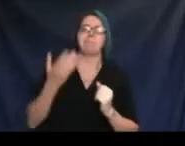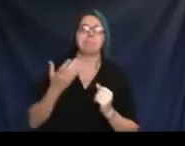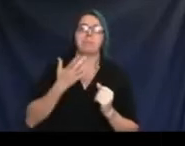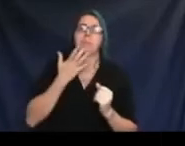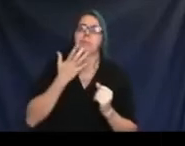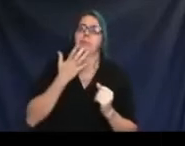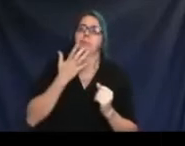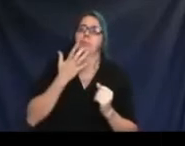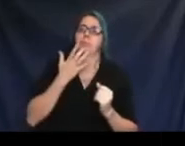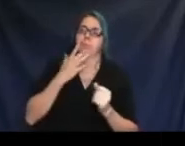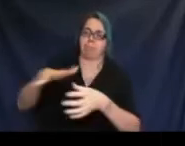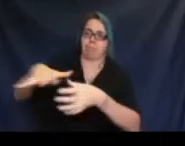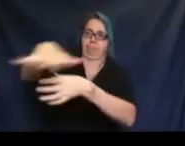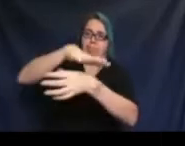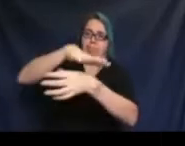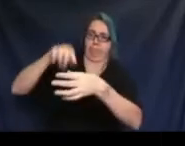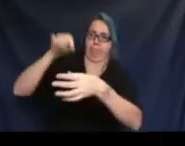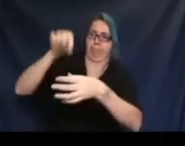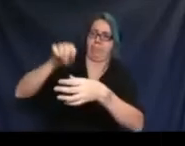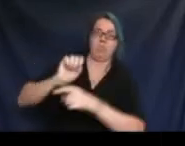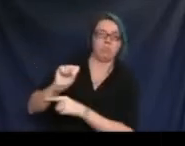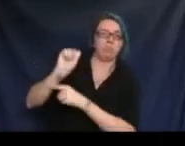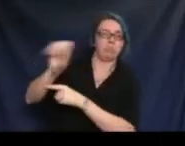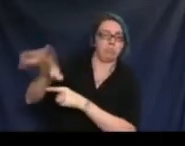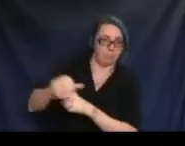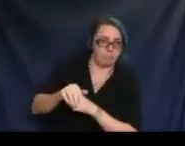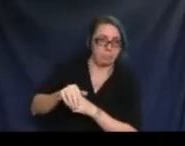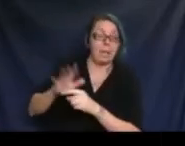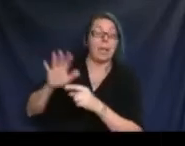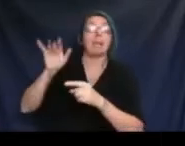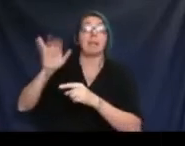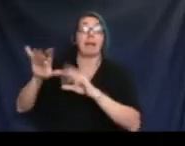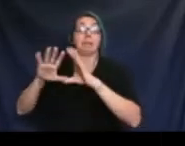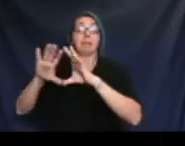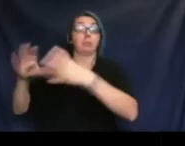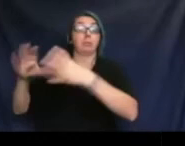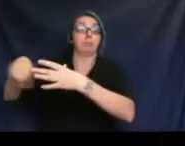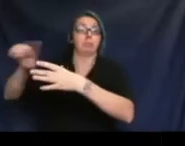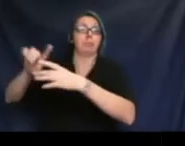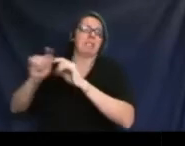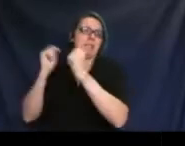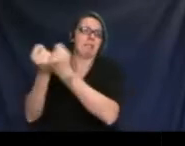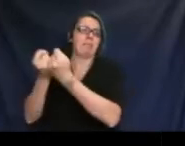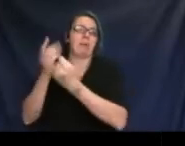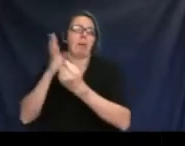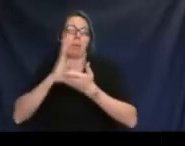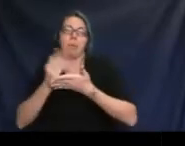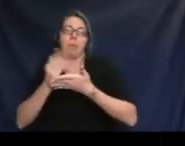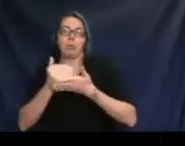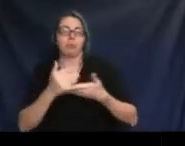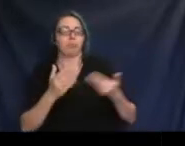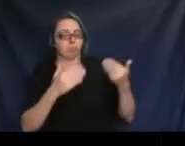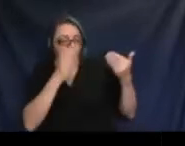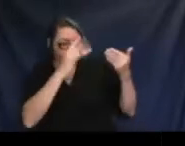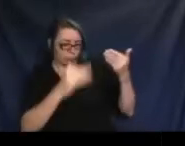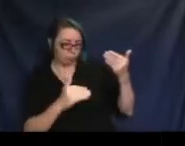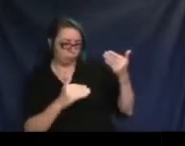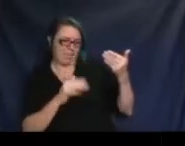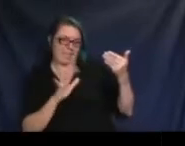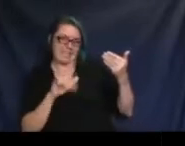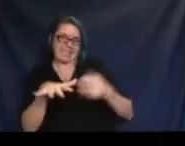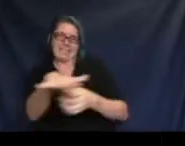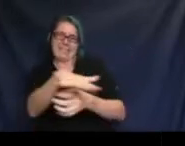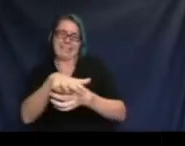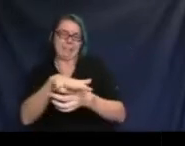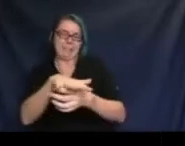technical team reviews the proposal, it's determined that the site is not at all feasible. The city will